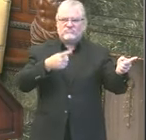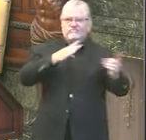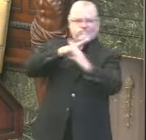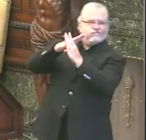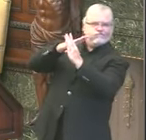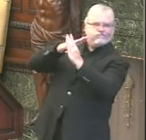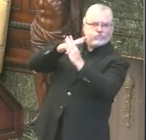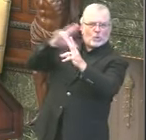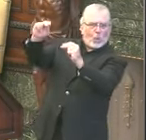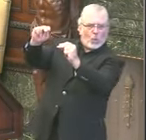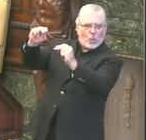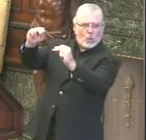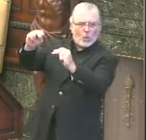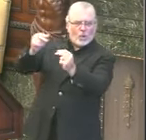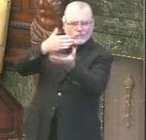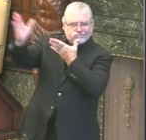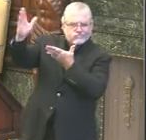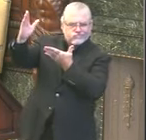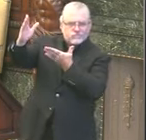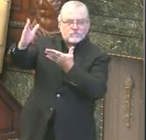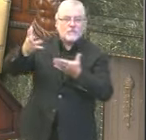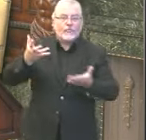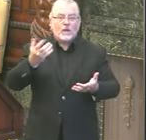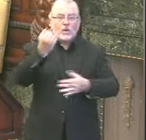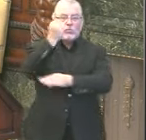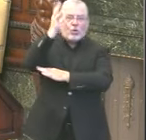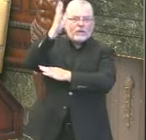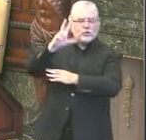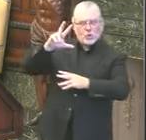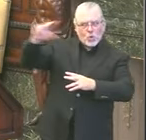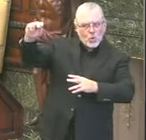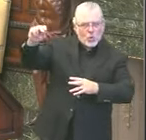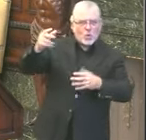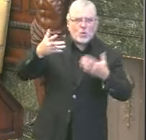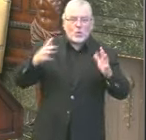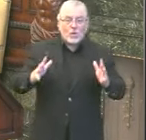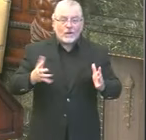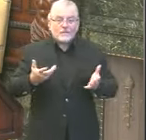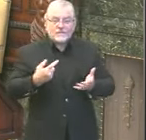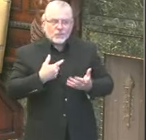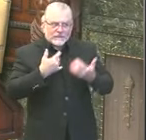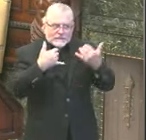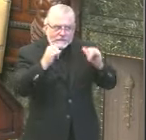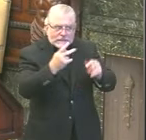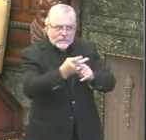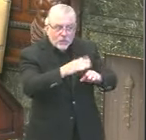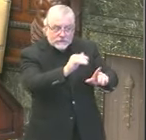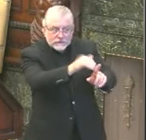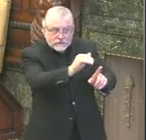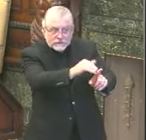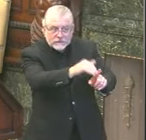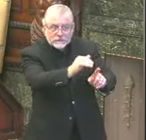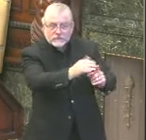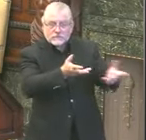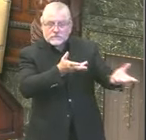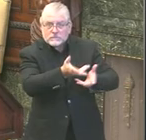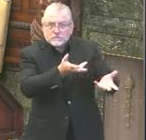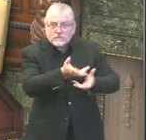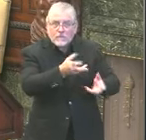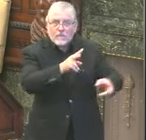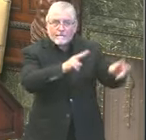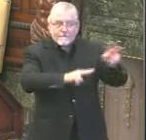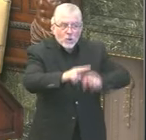event or the protest. We'll continue to do that and continue to evaluate the situation, and at some point in time make a